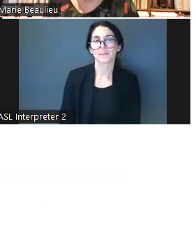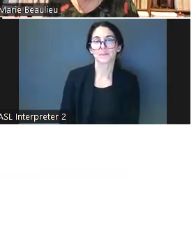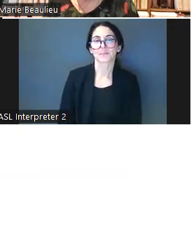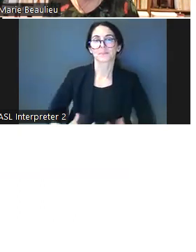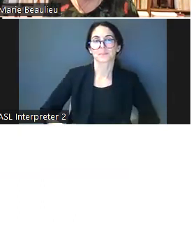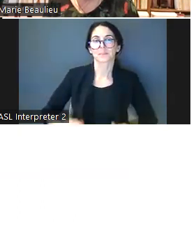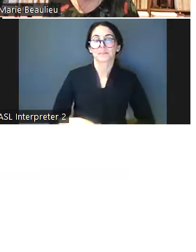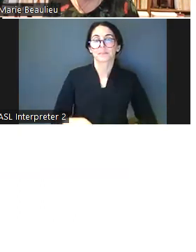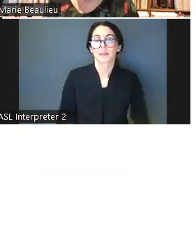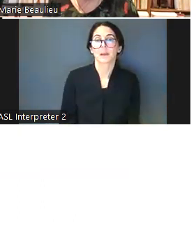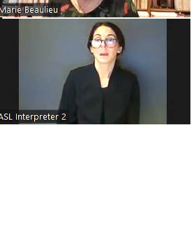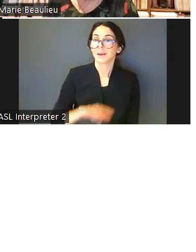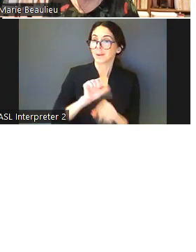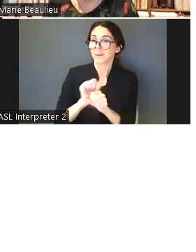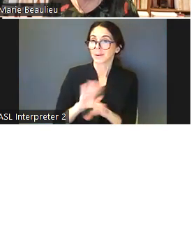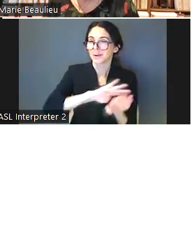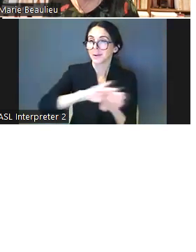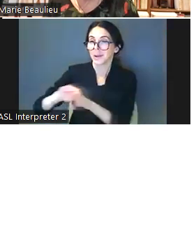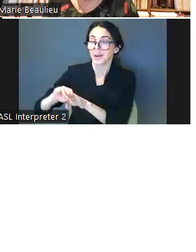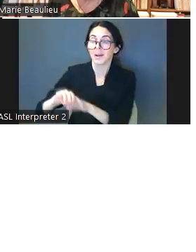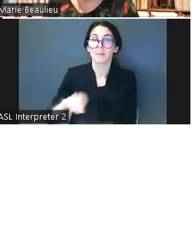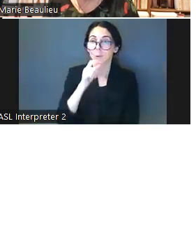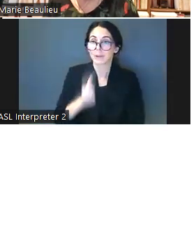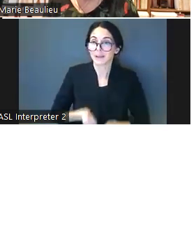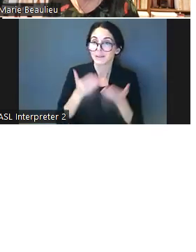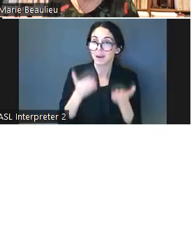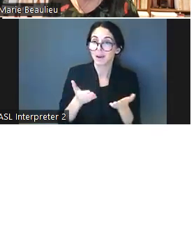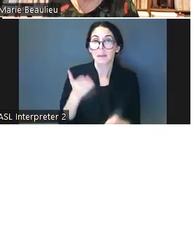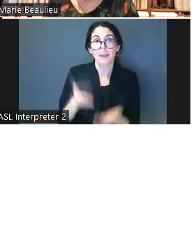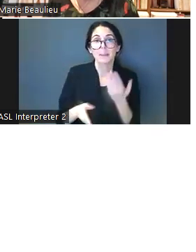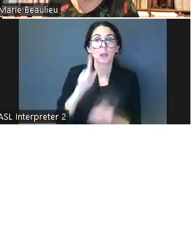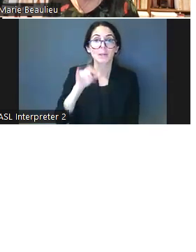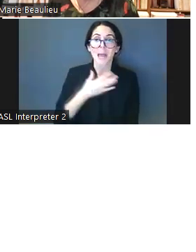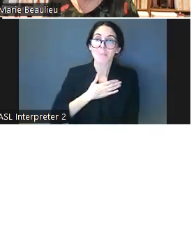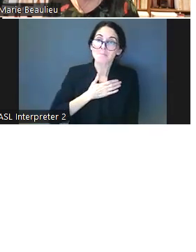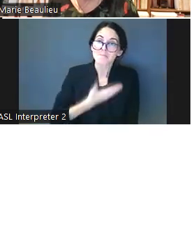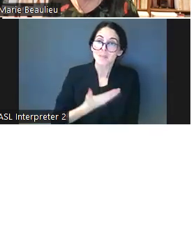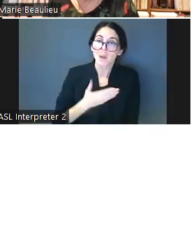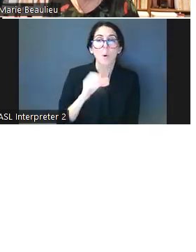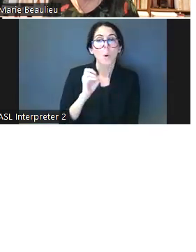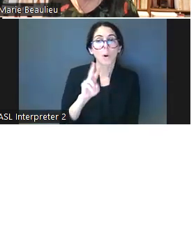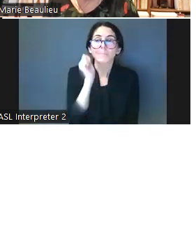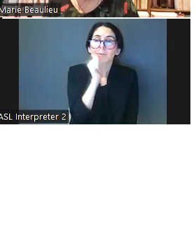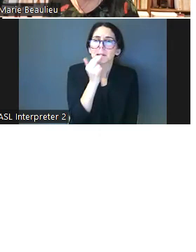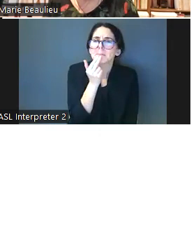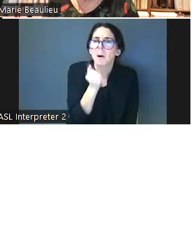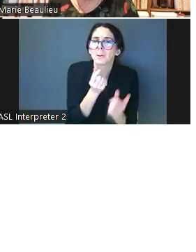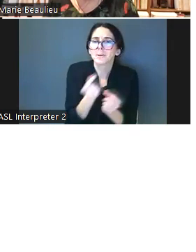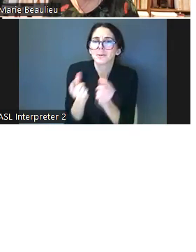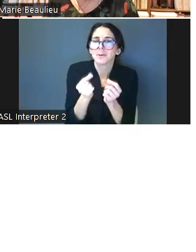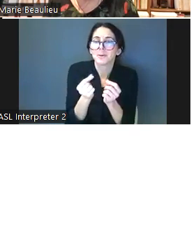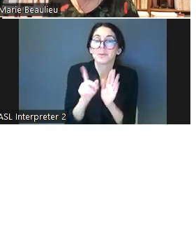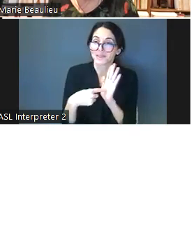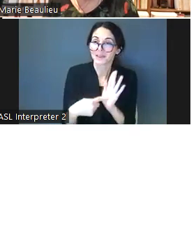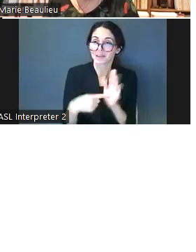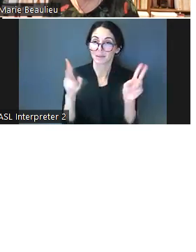goodwill is not only about big gesture, but it can also be about small everyday gestures. So here a lady